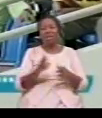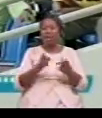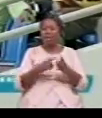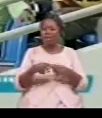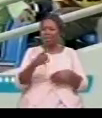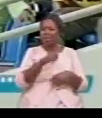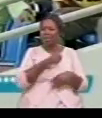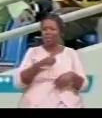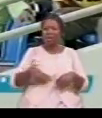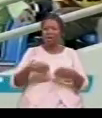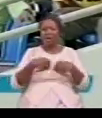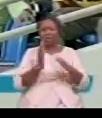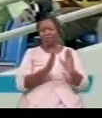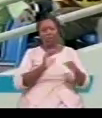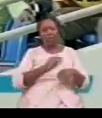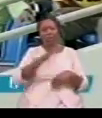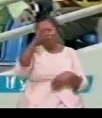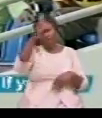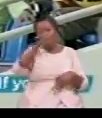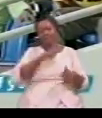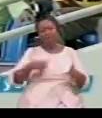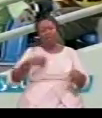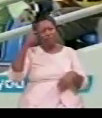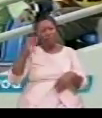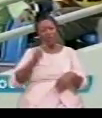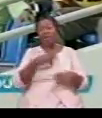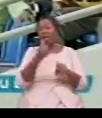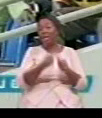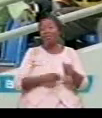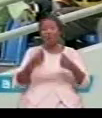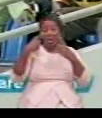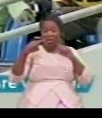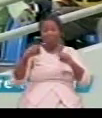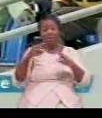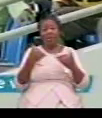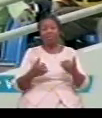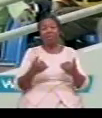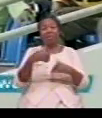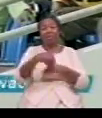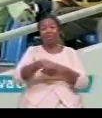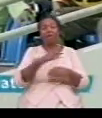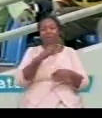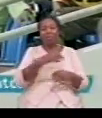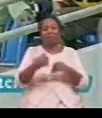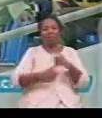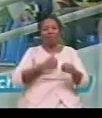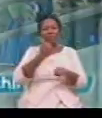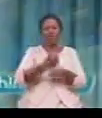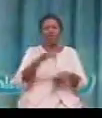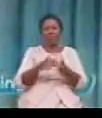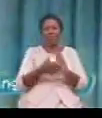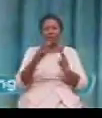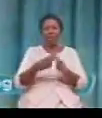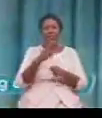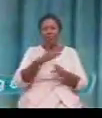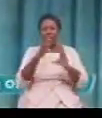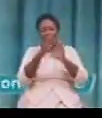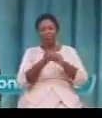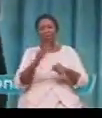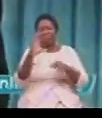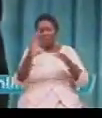anointed. Every pronouncement tonight, there will be confirmation. You are a ready recipient.